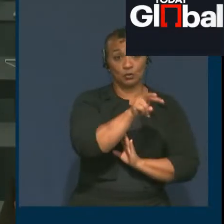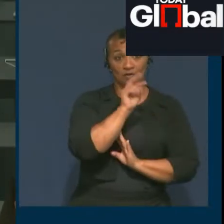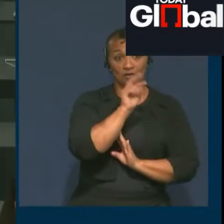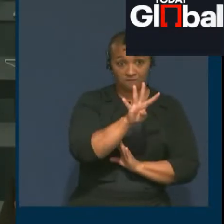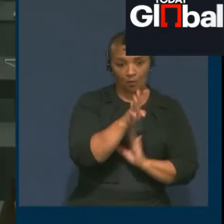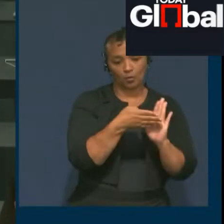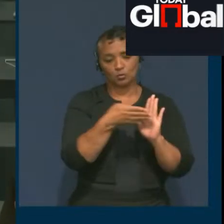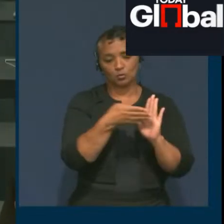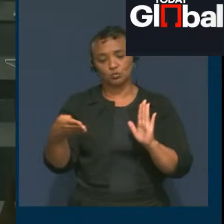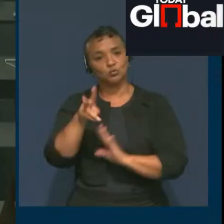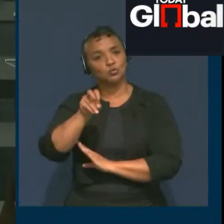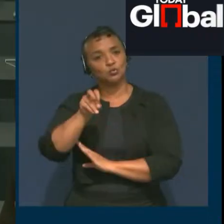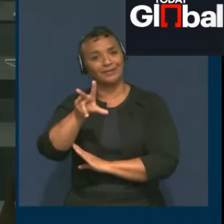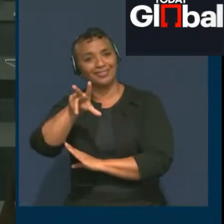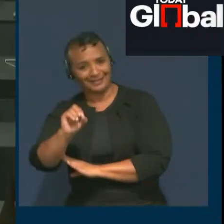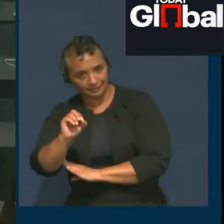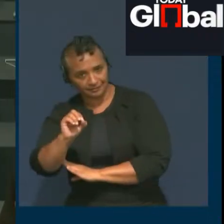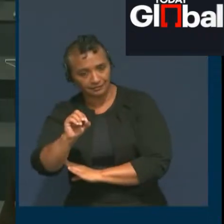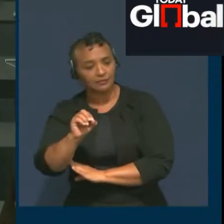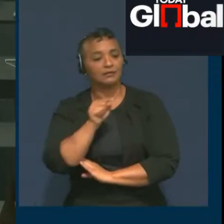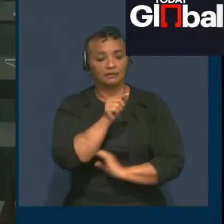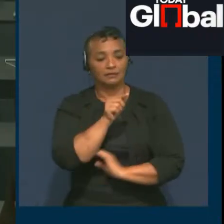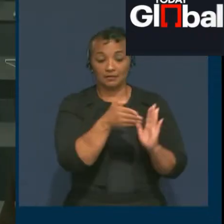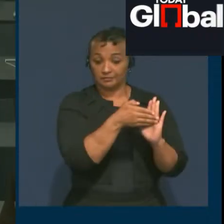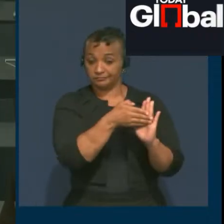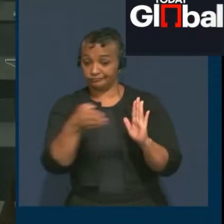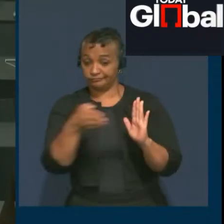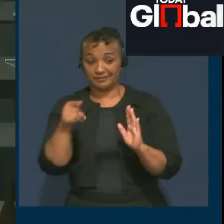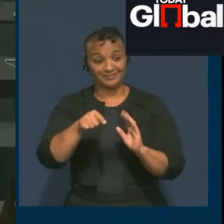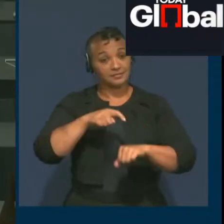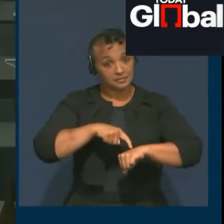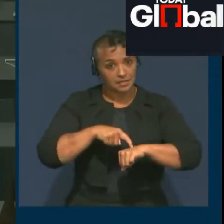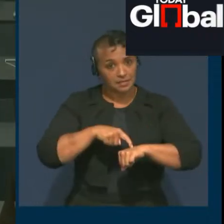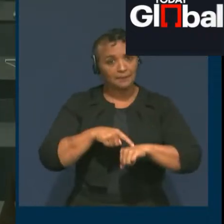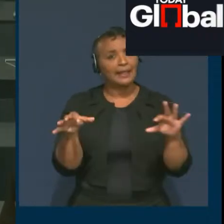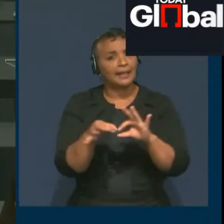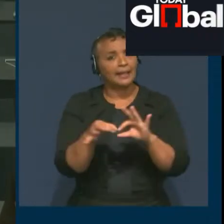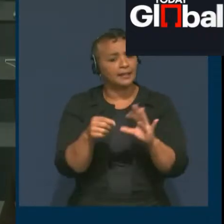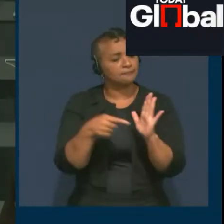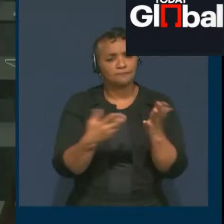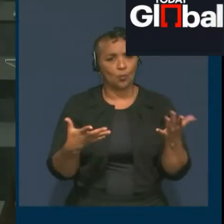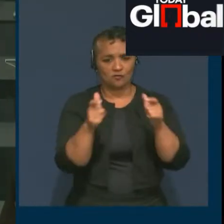2024-2030, is considered to be a framework